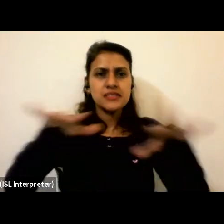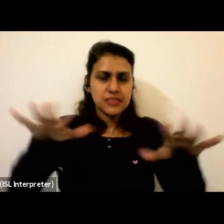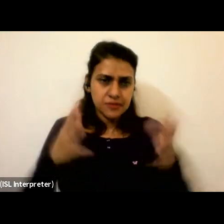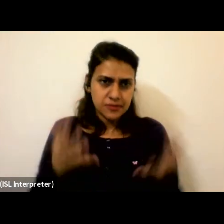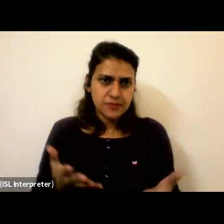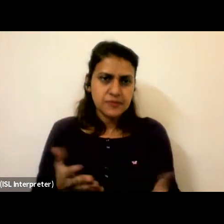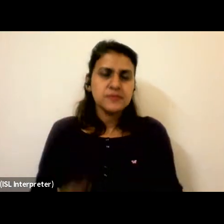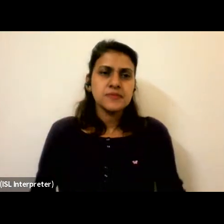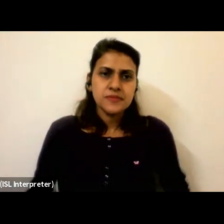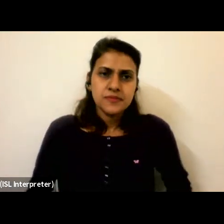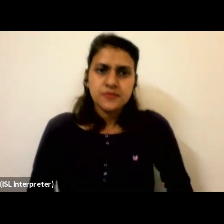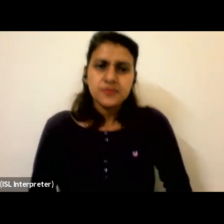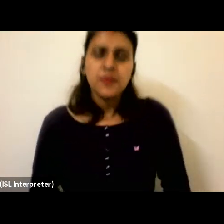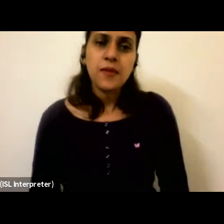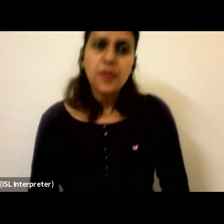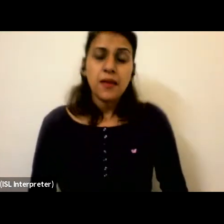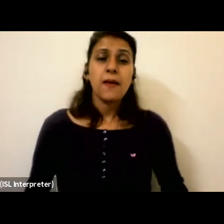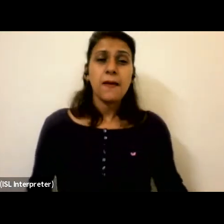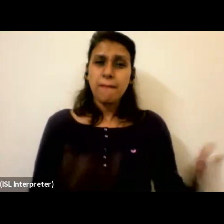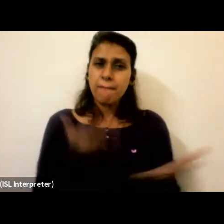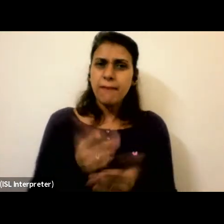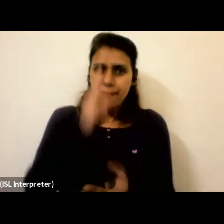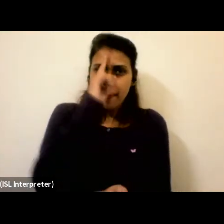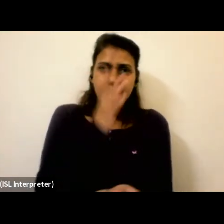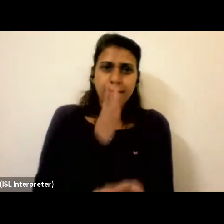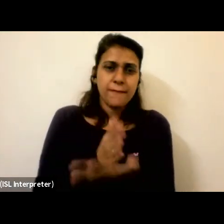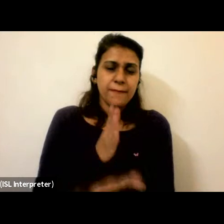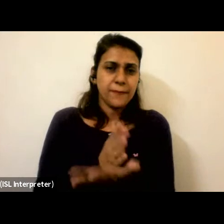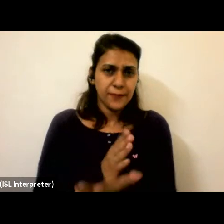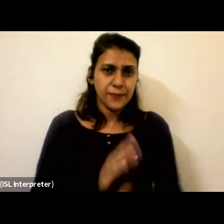maybe a belief that